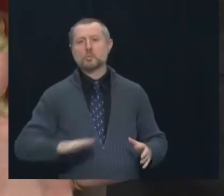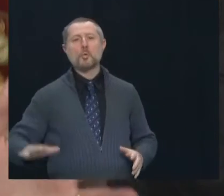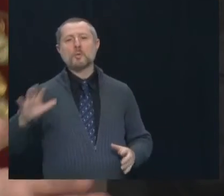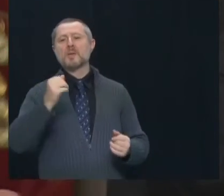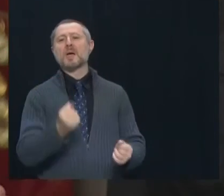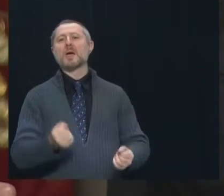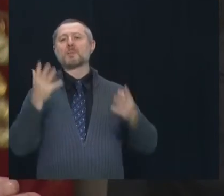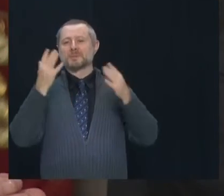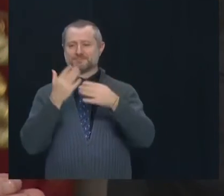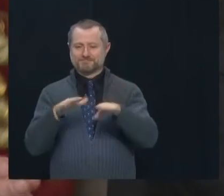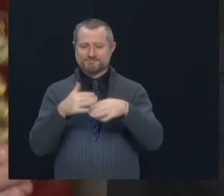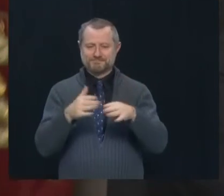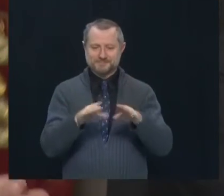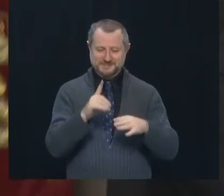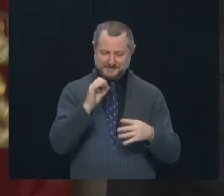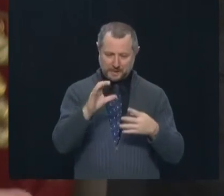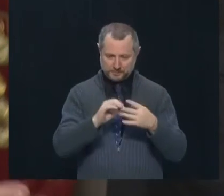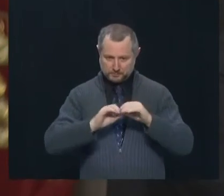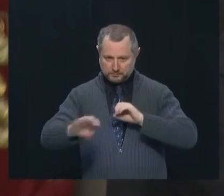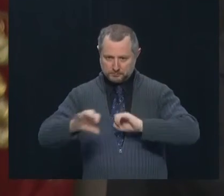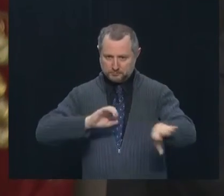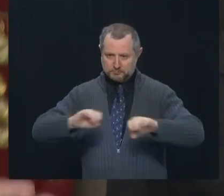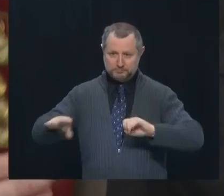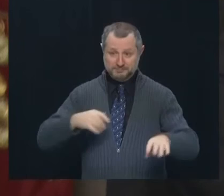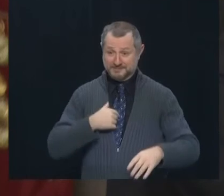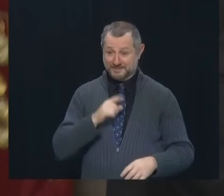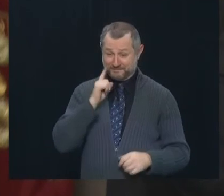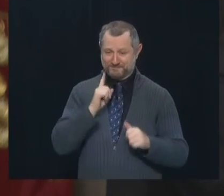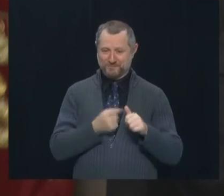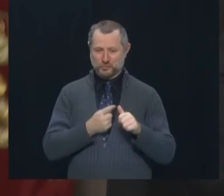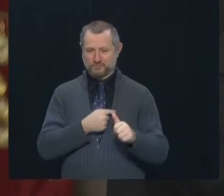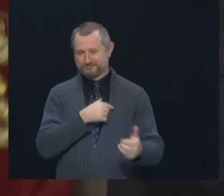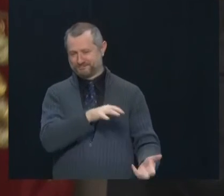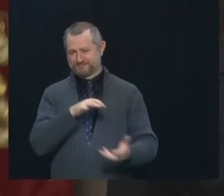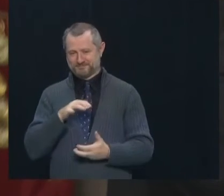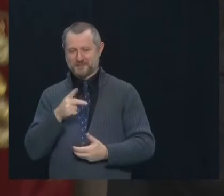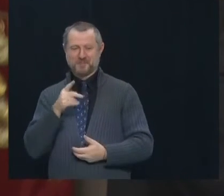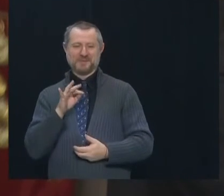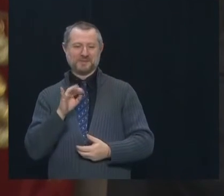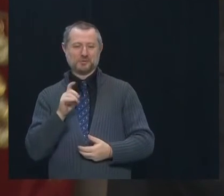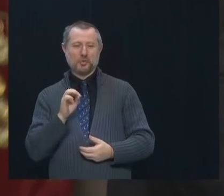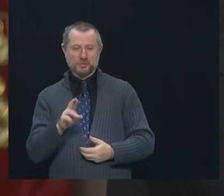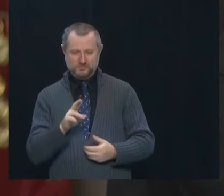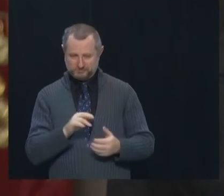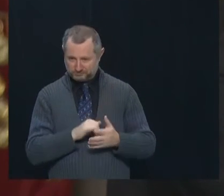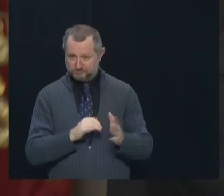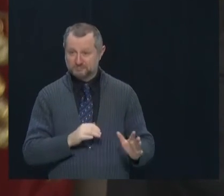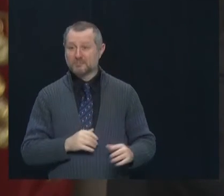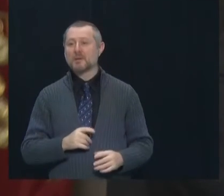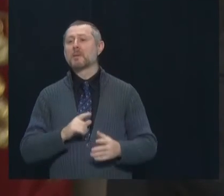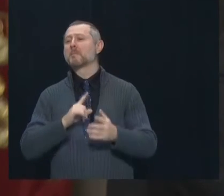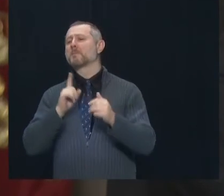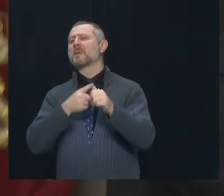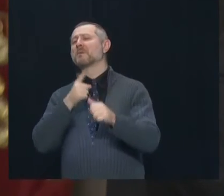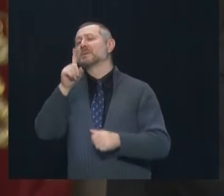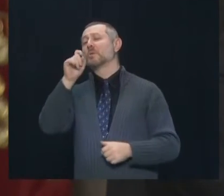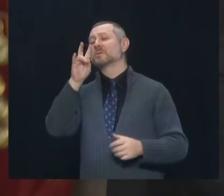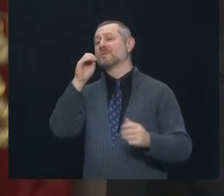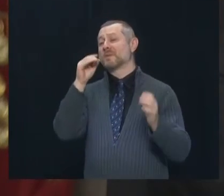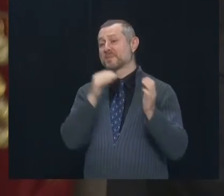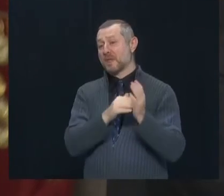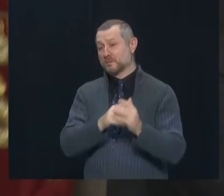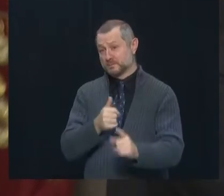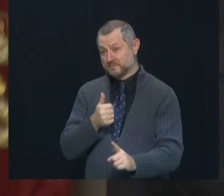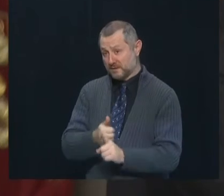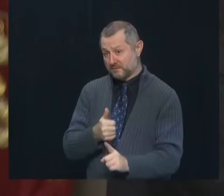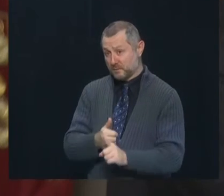December, but this is of the first tranche of Pfizer, this is New York's allocation of that. So it'll be 170,000, those people will be vaccinated, and then